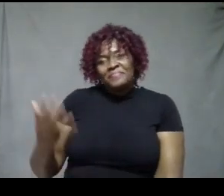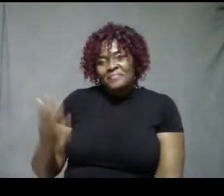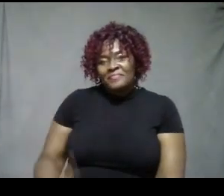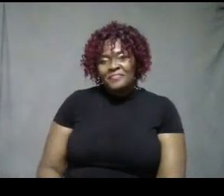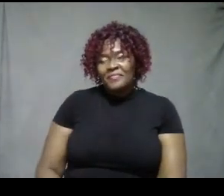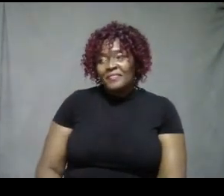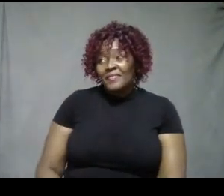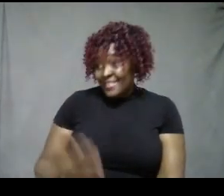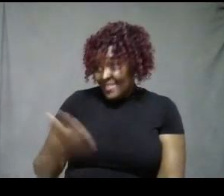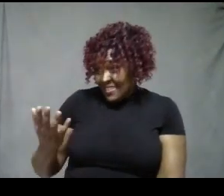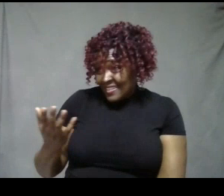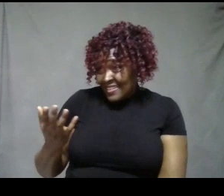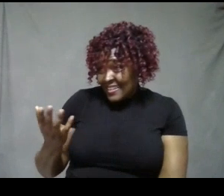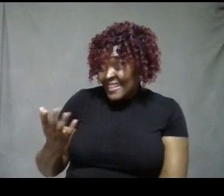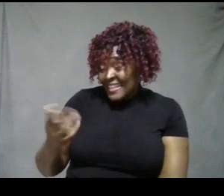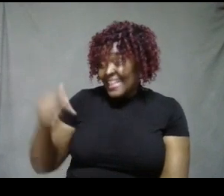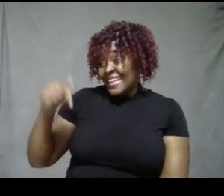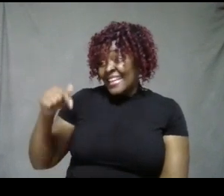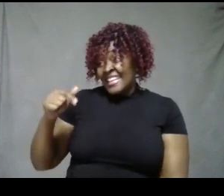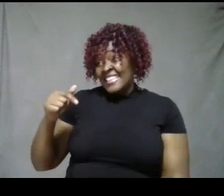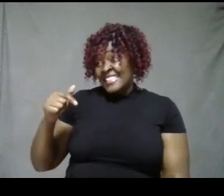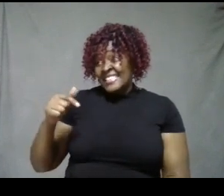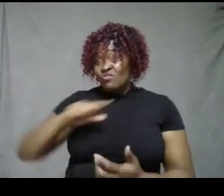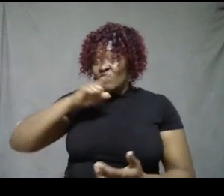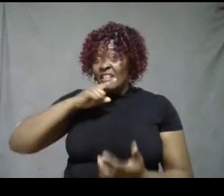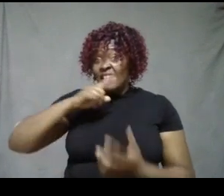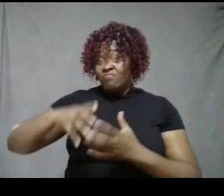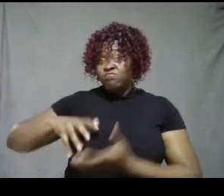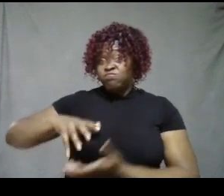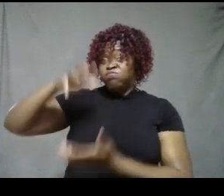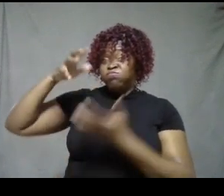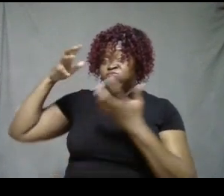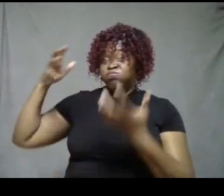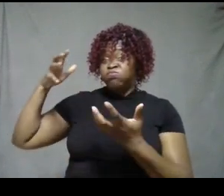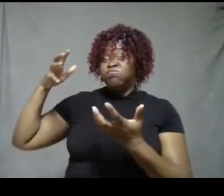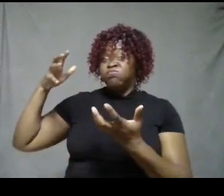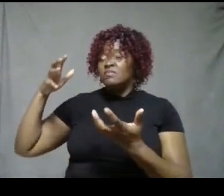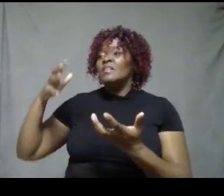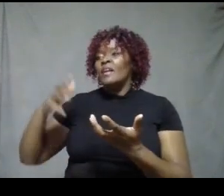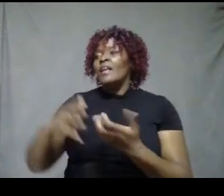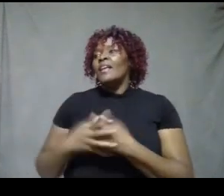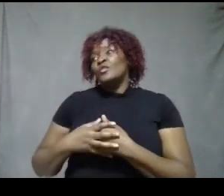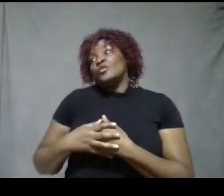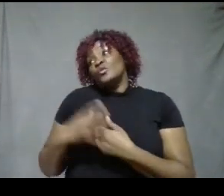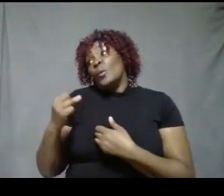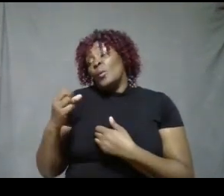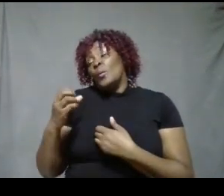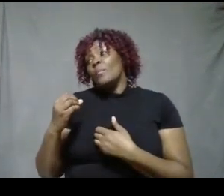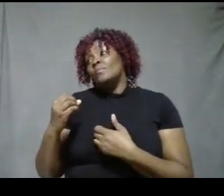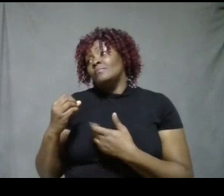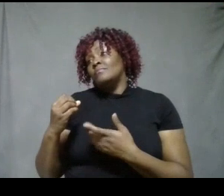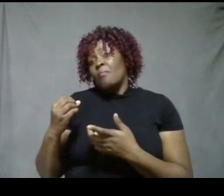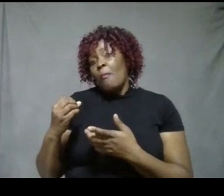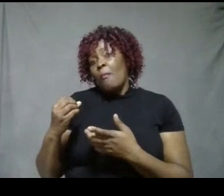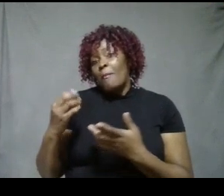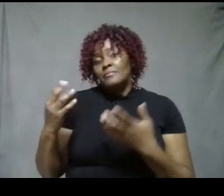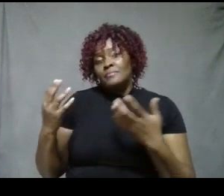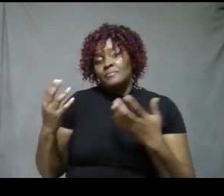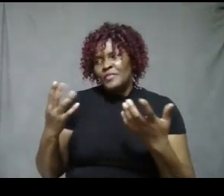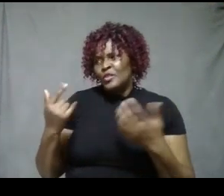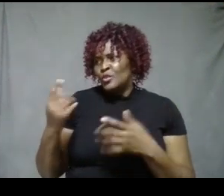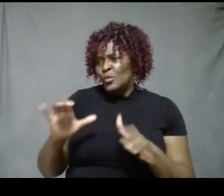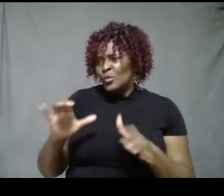but you know, this is a big deal, and it's a lot of work involved here over the next couple of